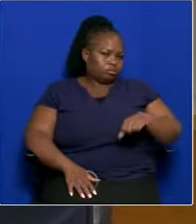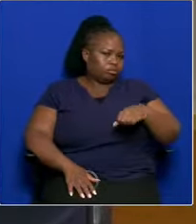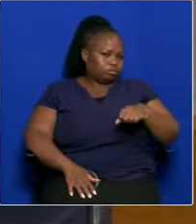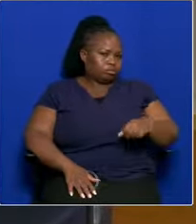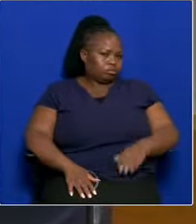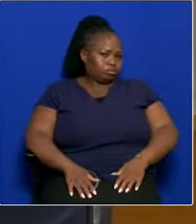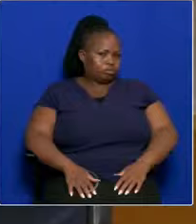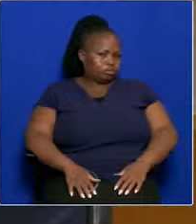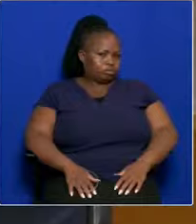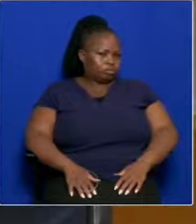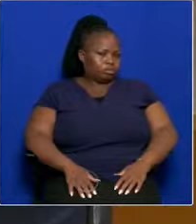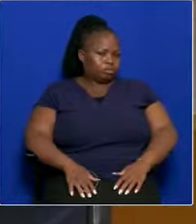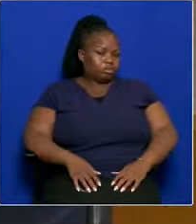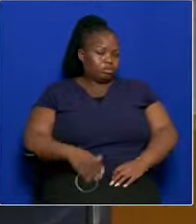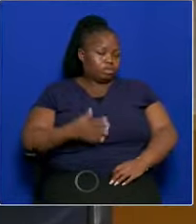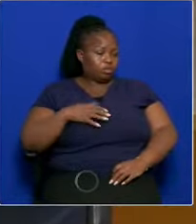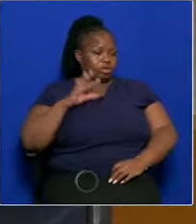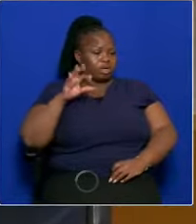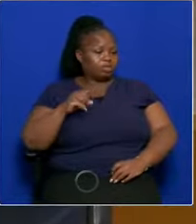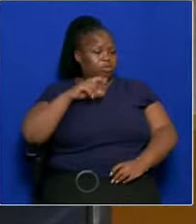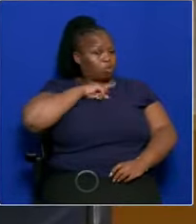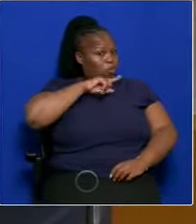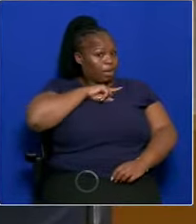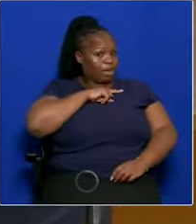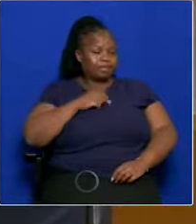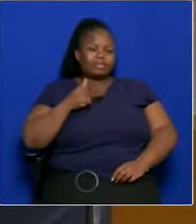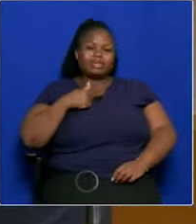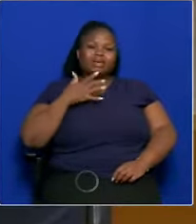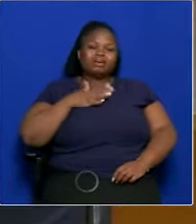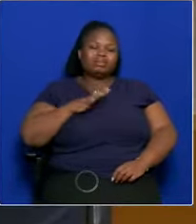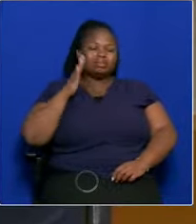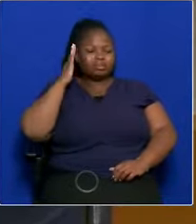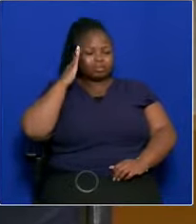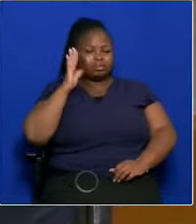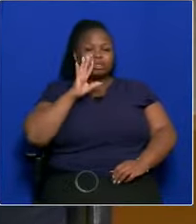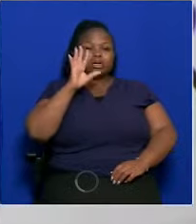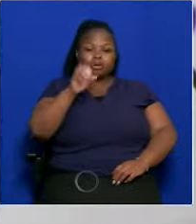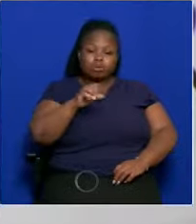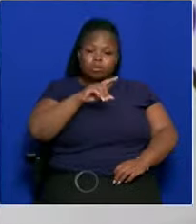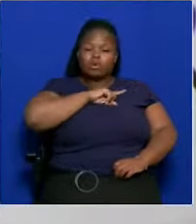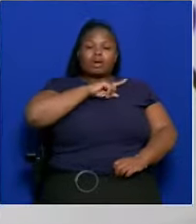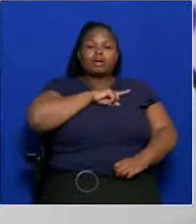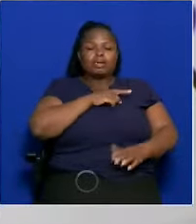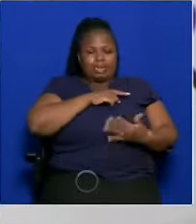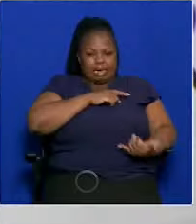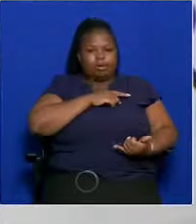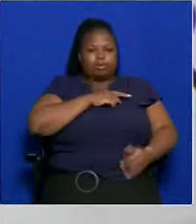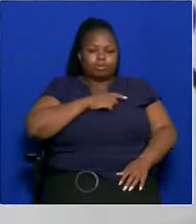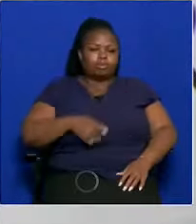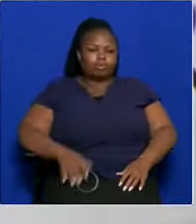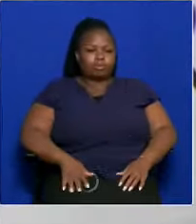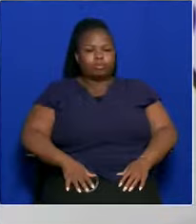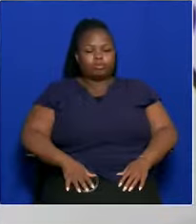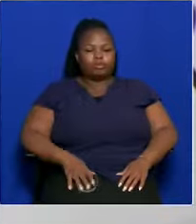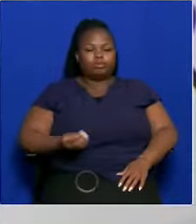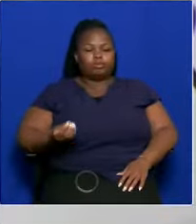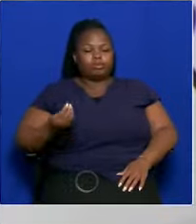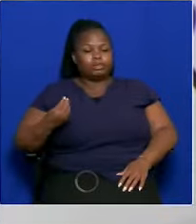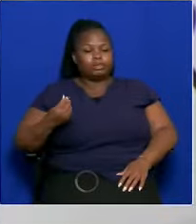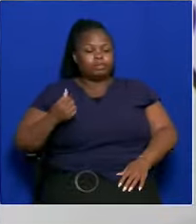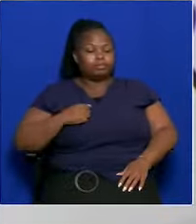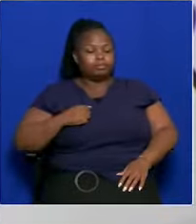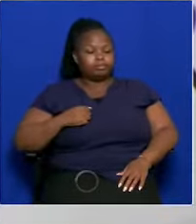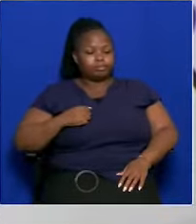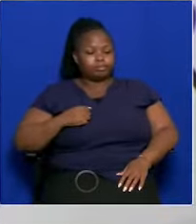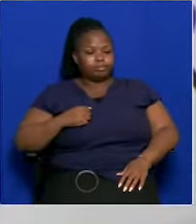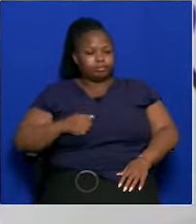why. Yeah. I'm asking you about the why now. Yeah. On my WhatsApp, Yes. the particular one